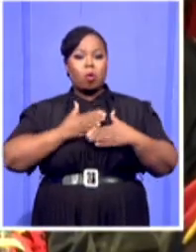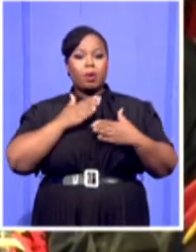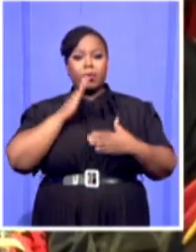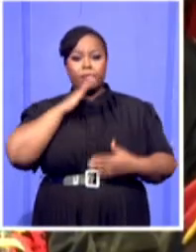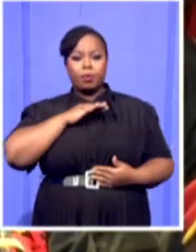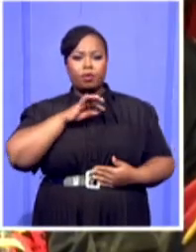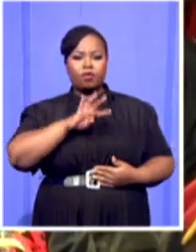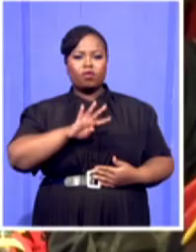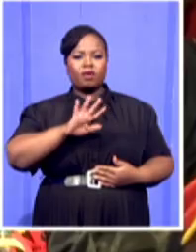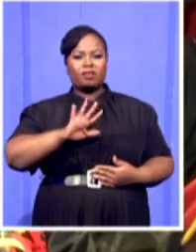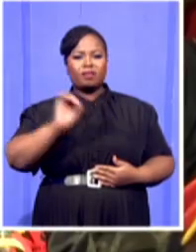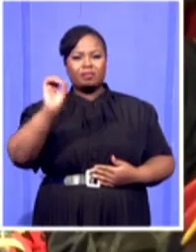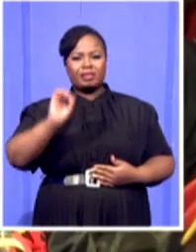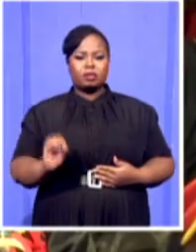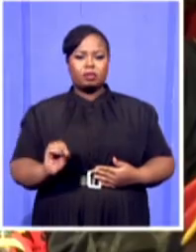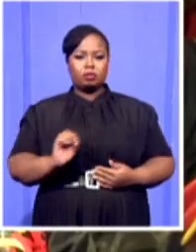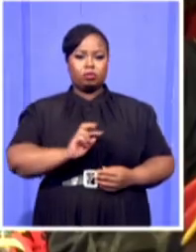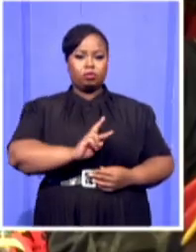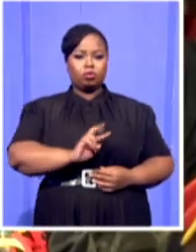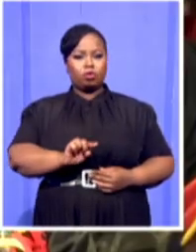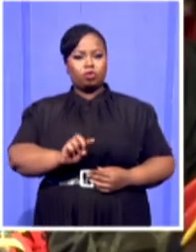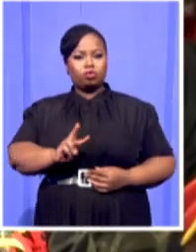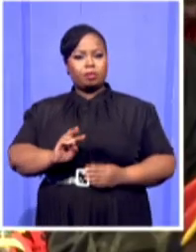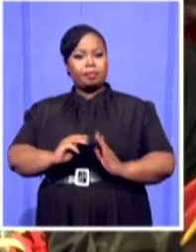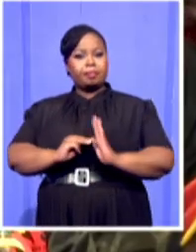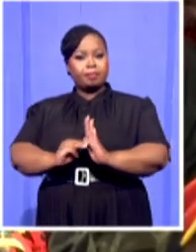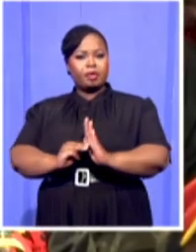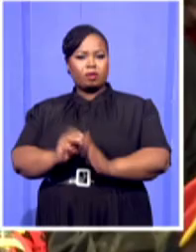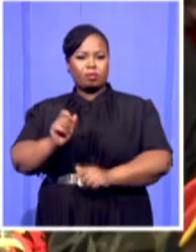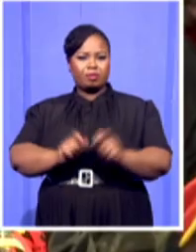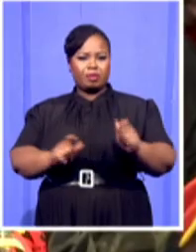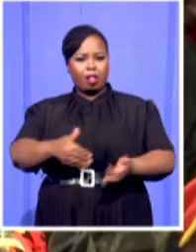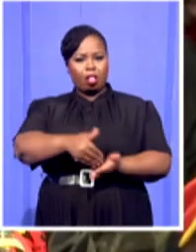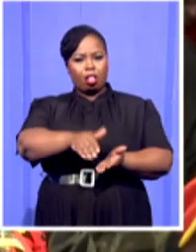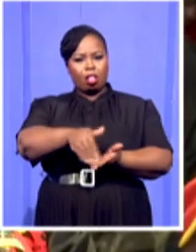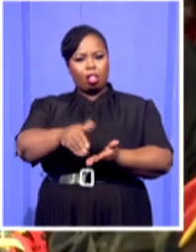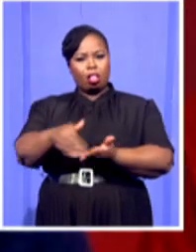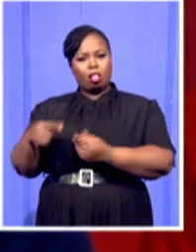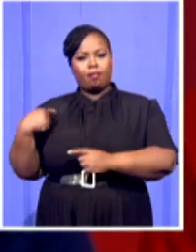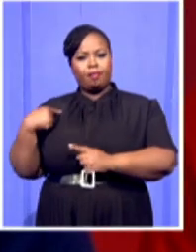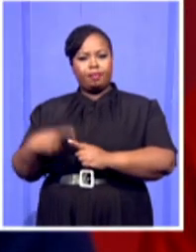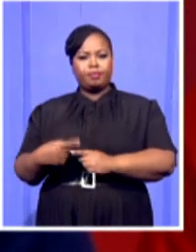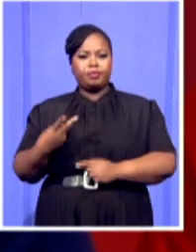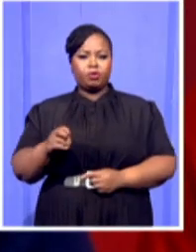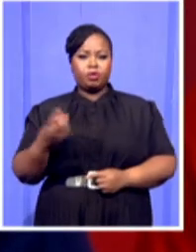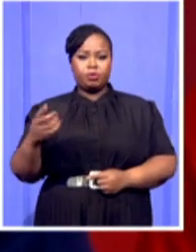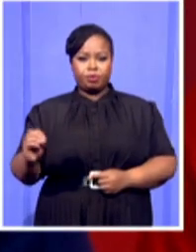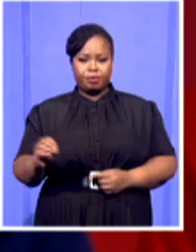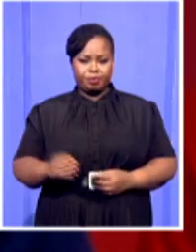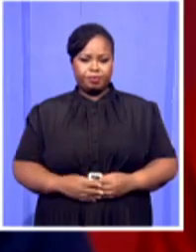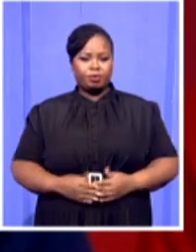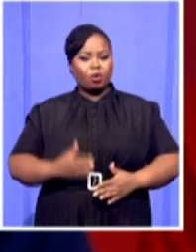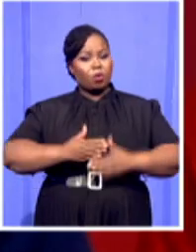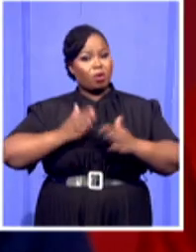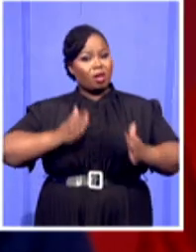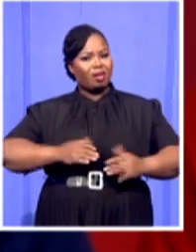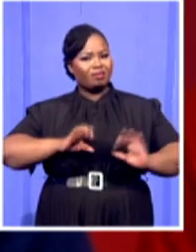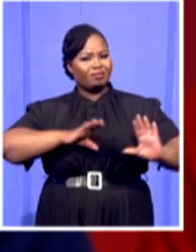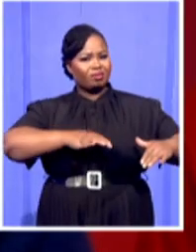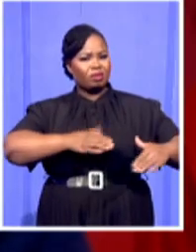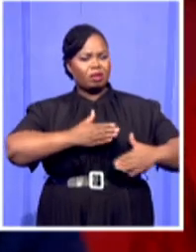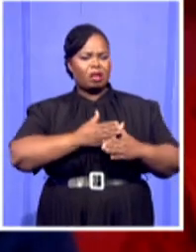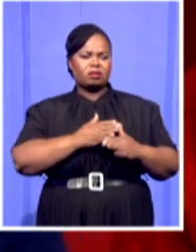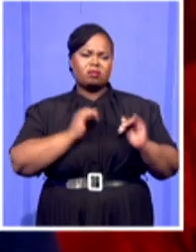45%. 2.2 million jobs have been lost since 2020. Workers and the working class are